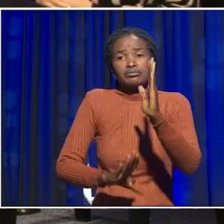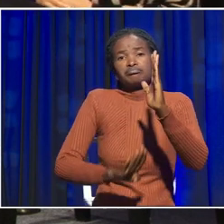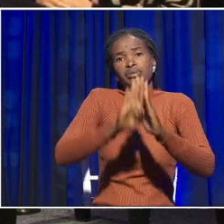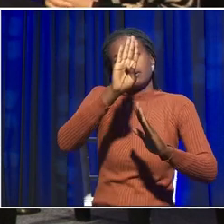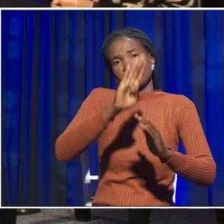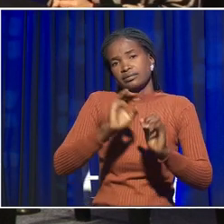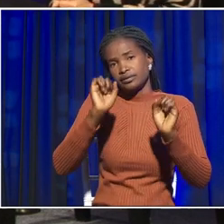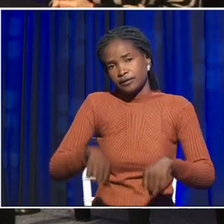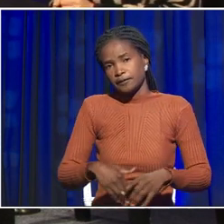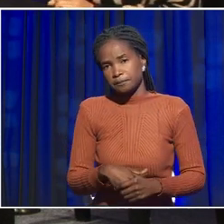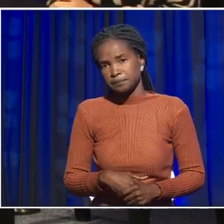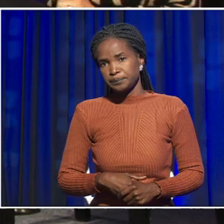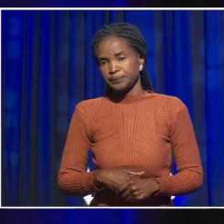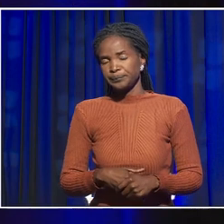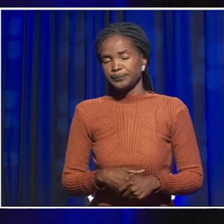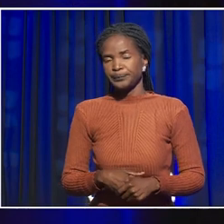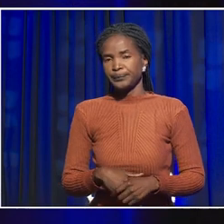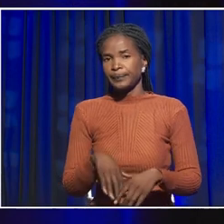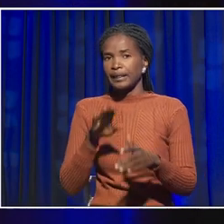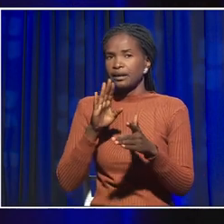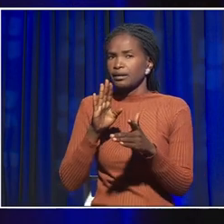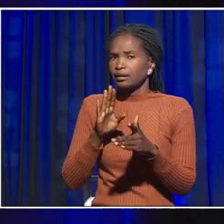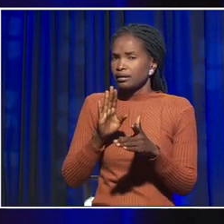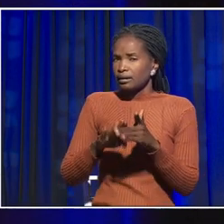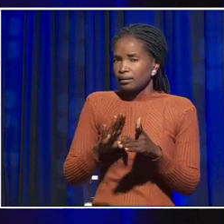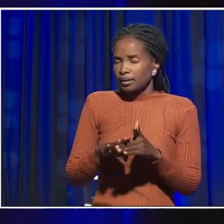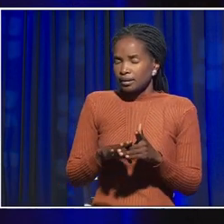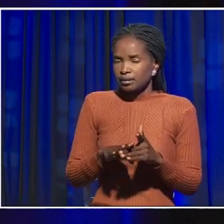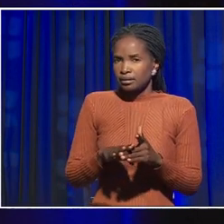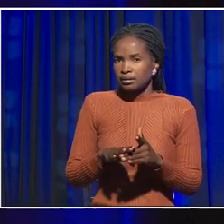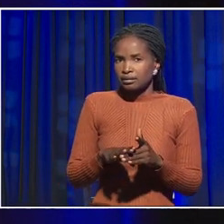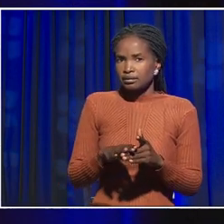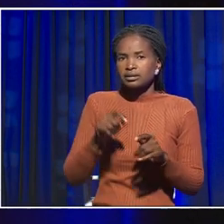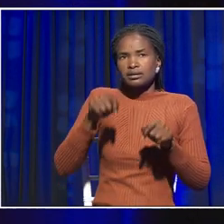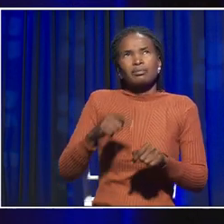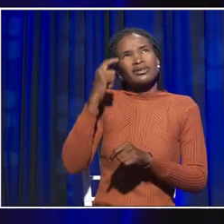successful. Mm-hmm. Yeah, on the and that's where we